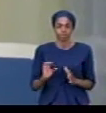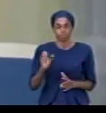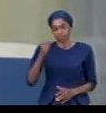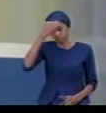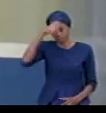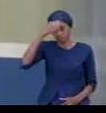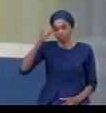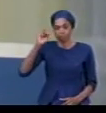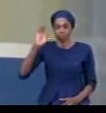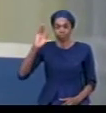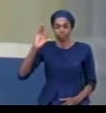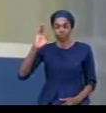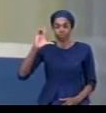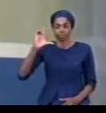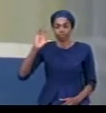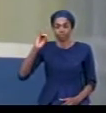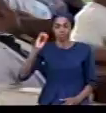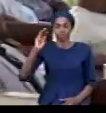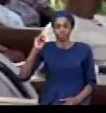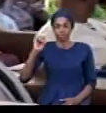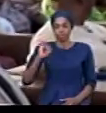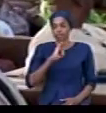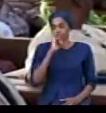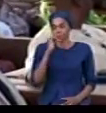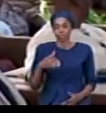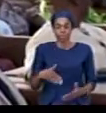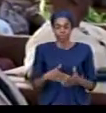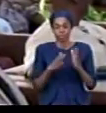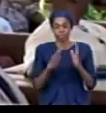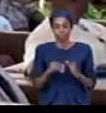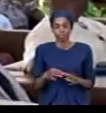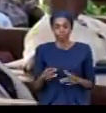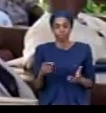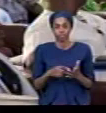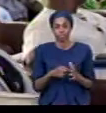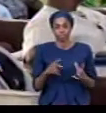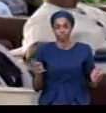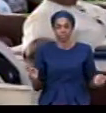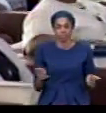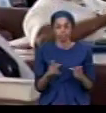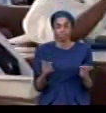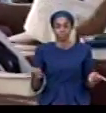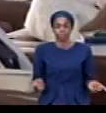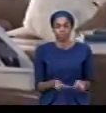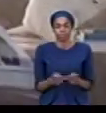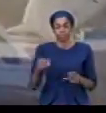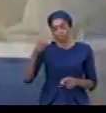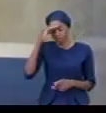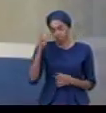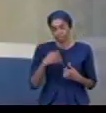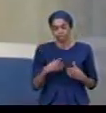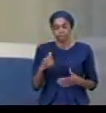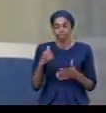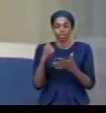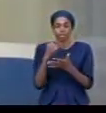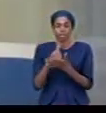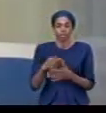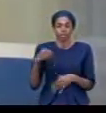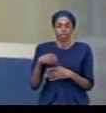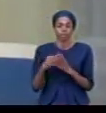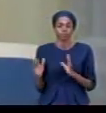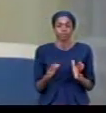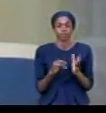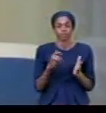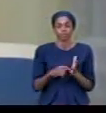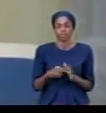is the coordinator Chachanga where we are, and they have helped so much in the planning for the success of this program. We